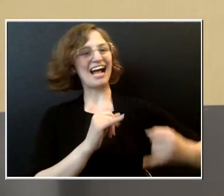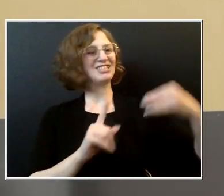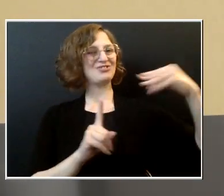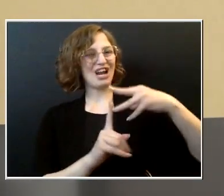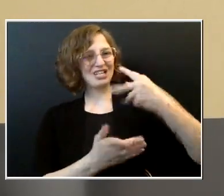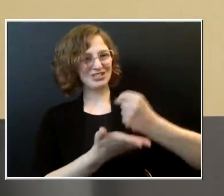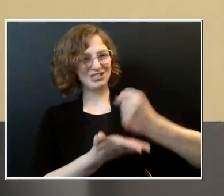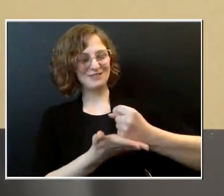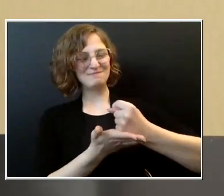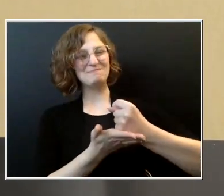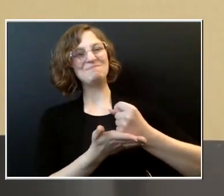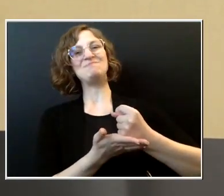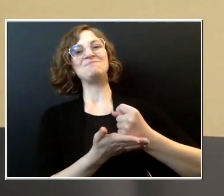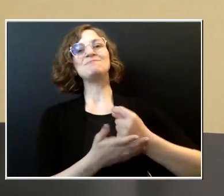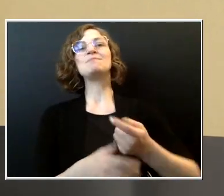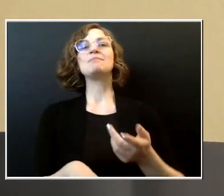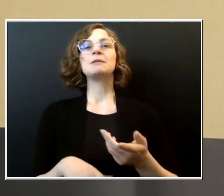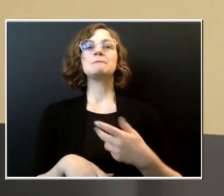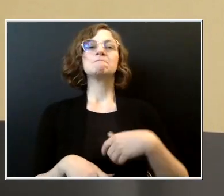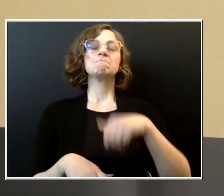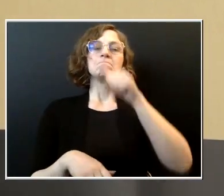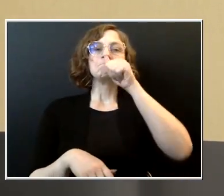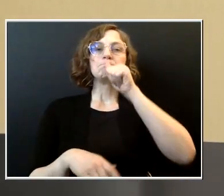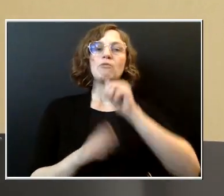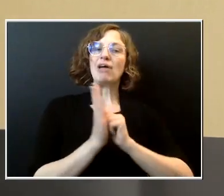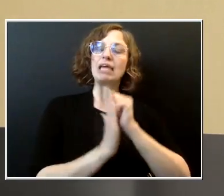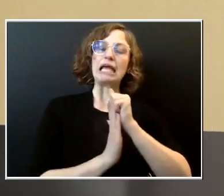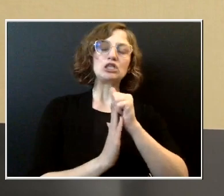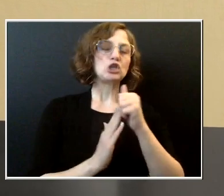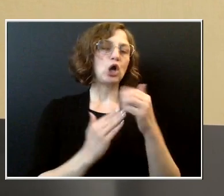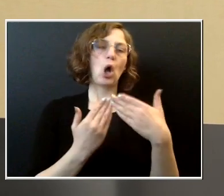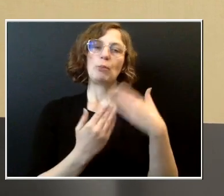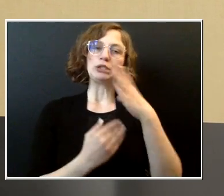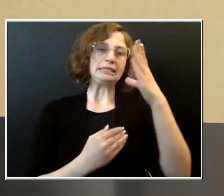cancer rarely means going back to 100%, as we know, really never.